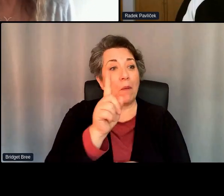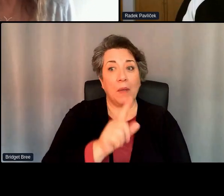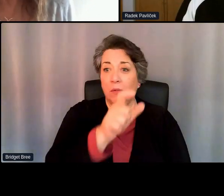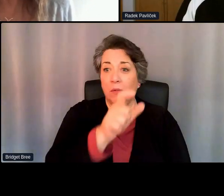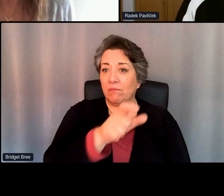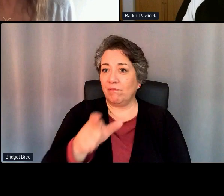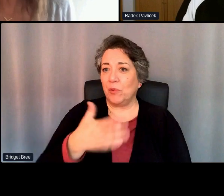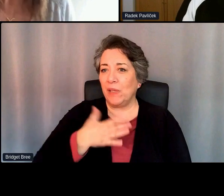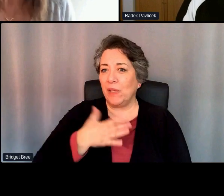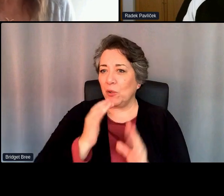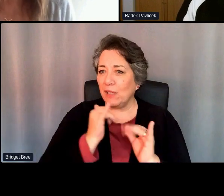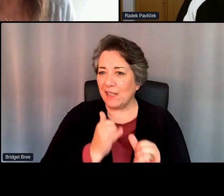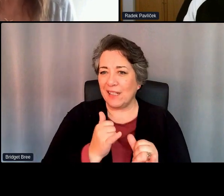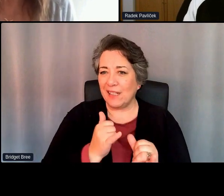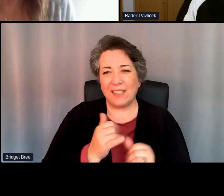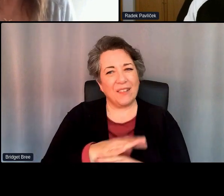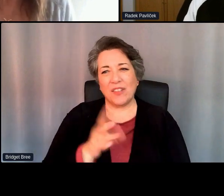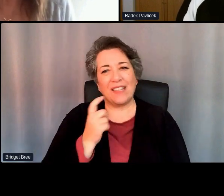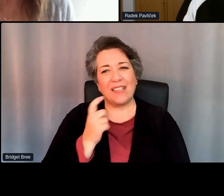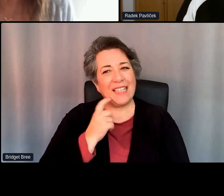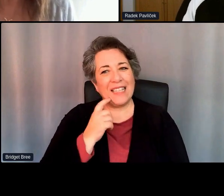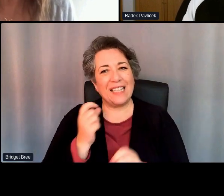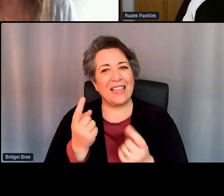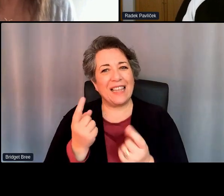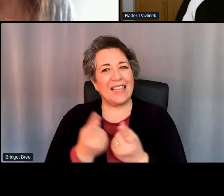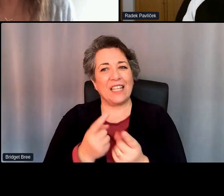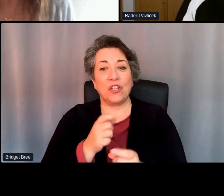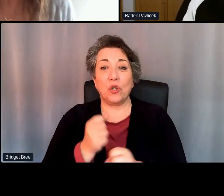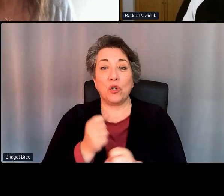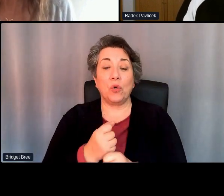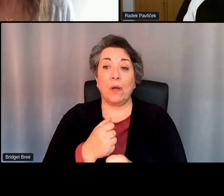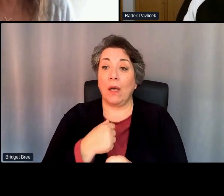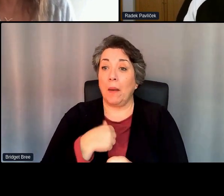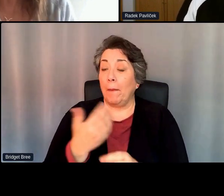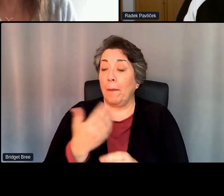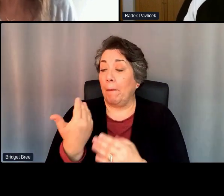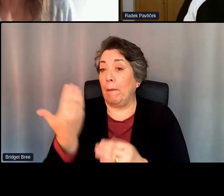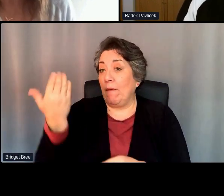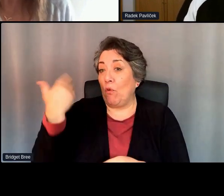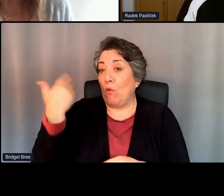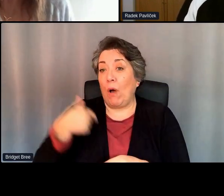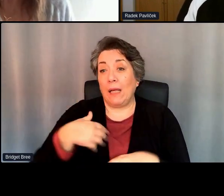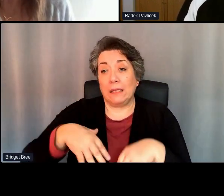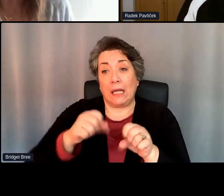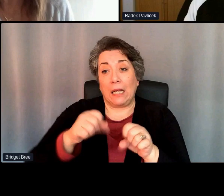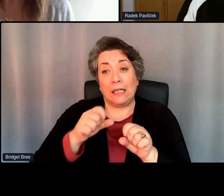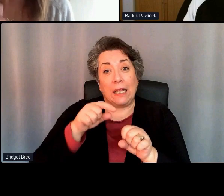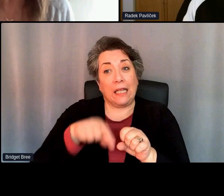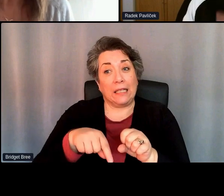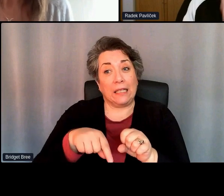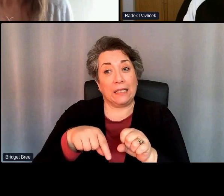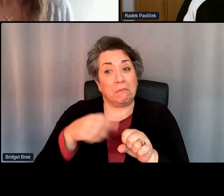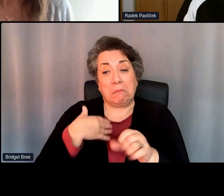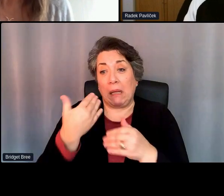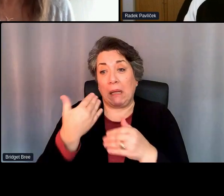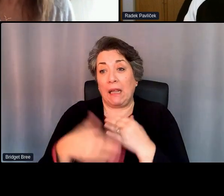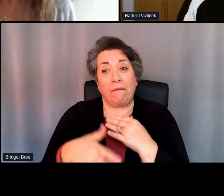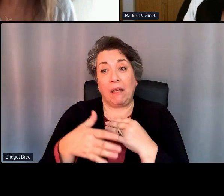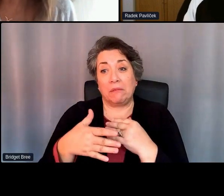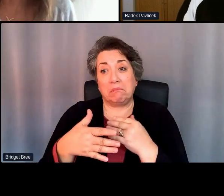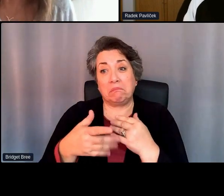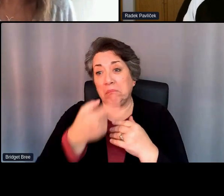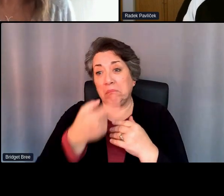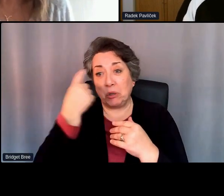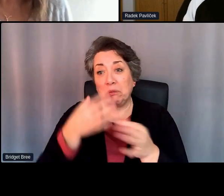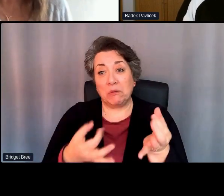easy thing to do. I wasn't really into certification before I started this task with the IAAP. But it's really,